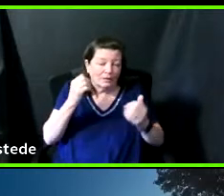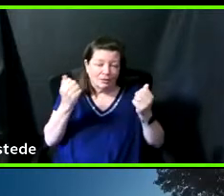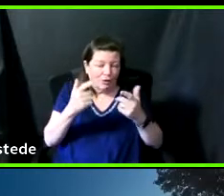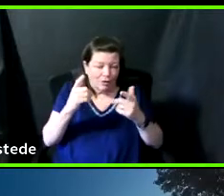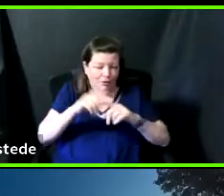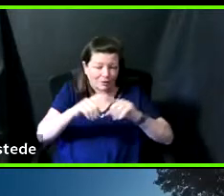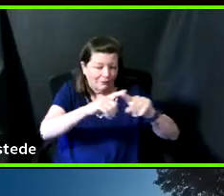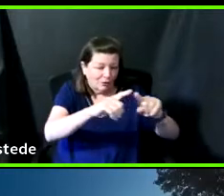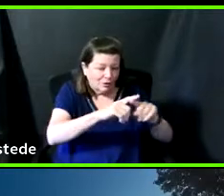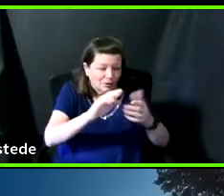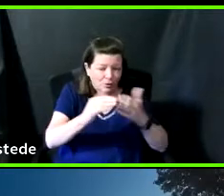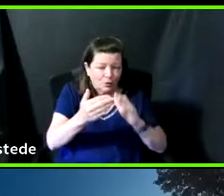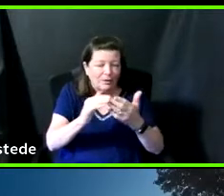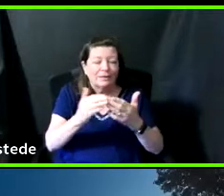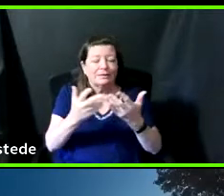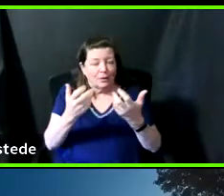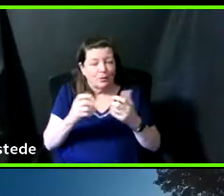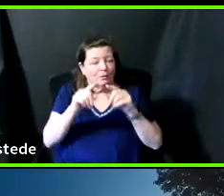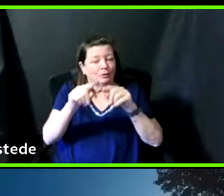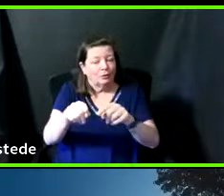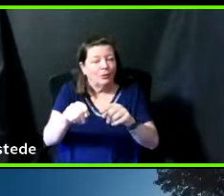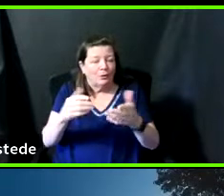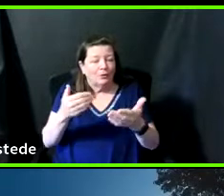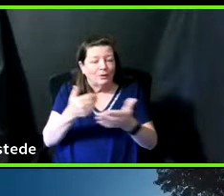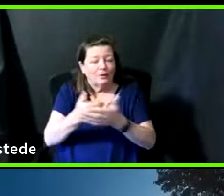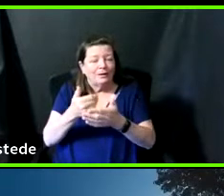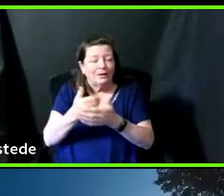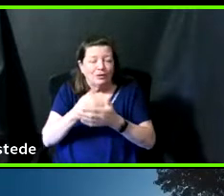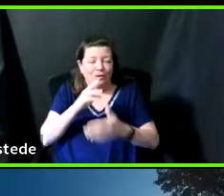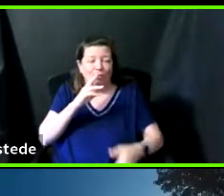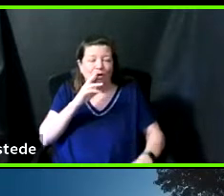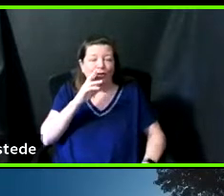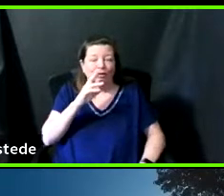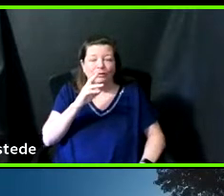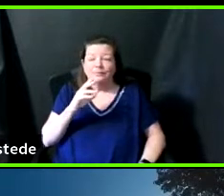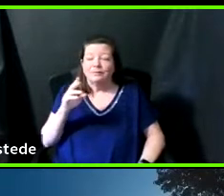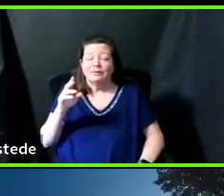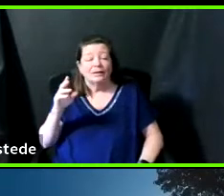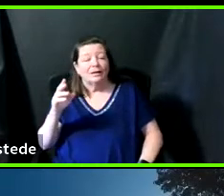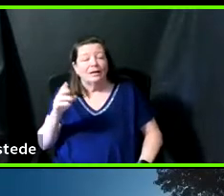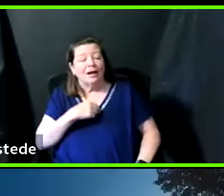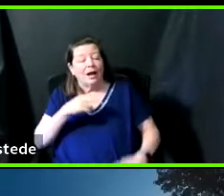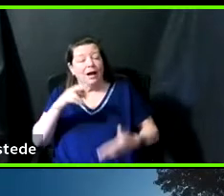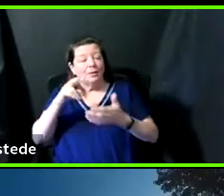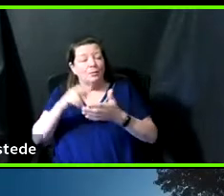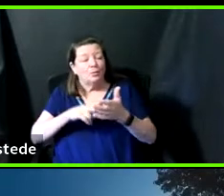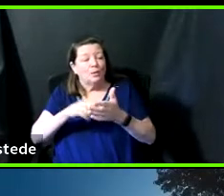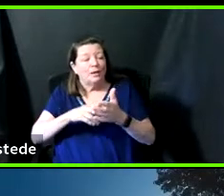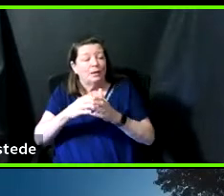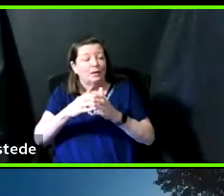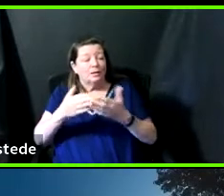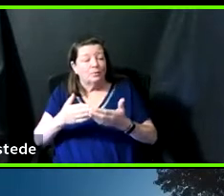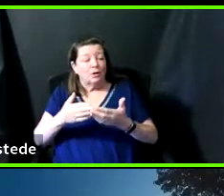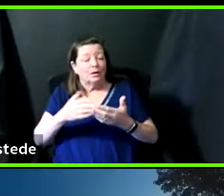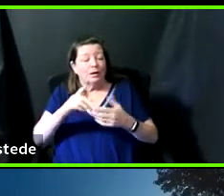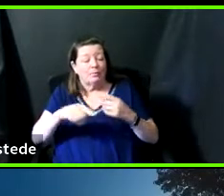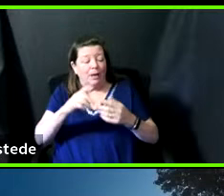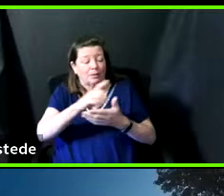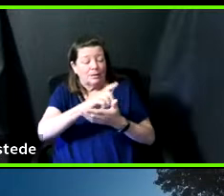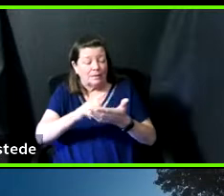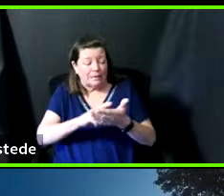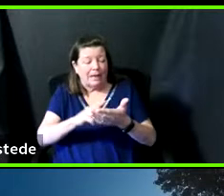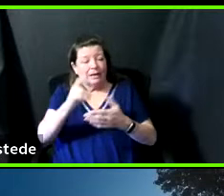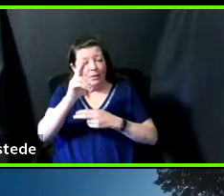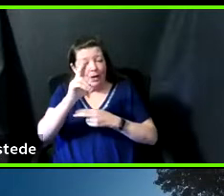different communities, they want to go down, be near the water, see the water. Well, but I'm reading this book on kind of design, universal